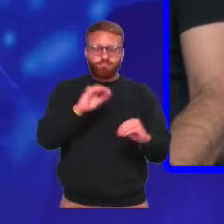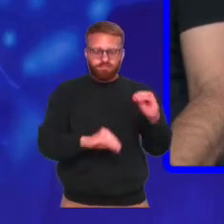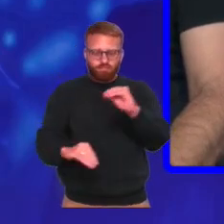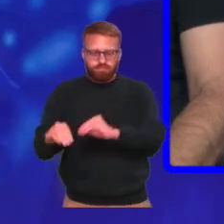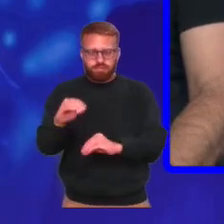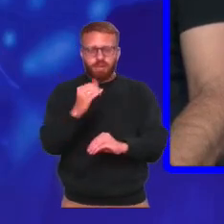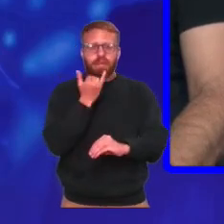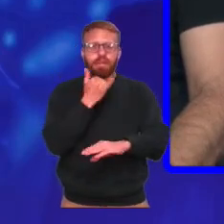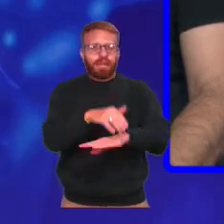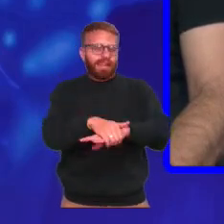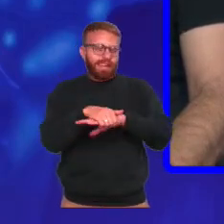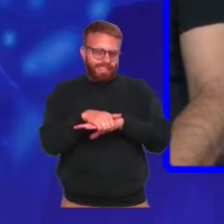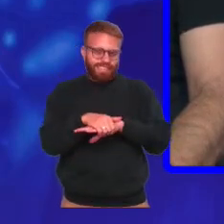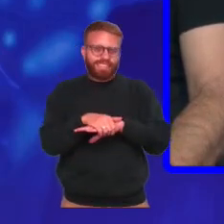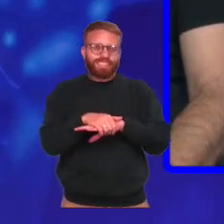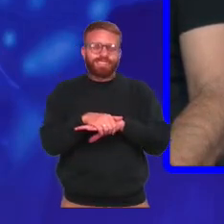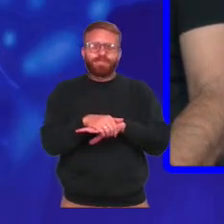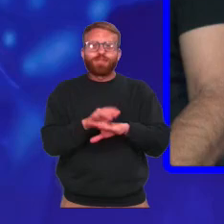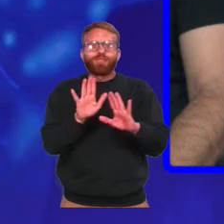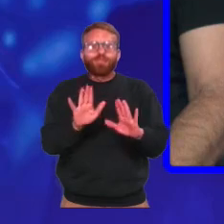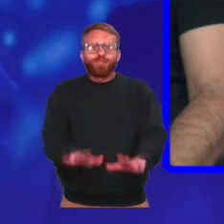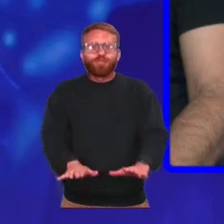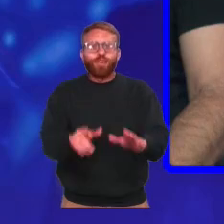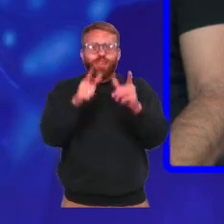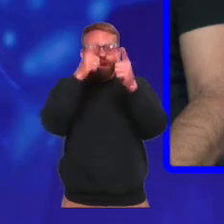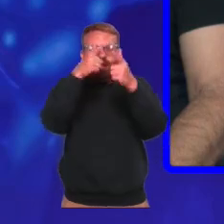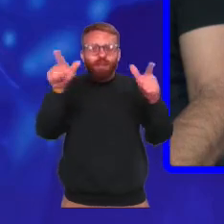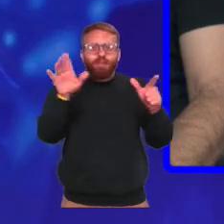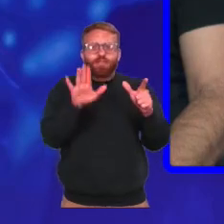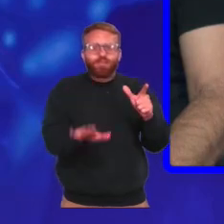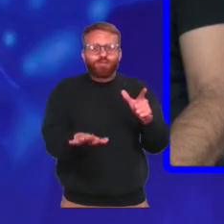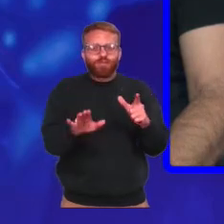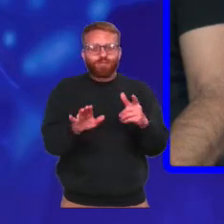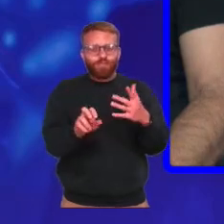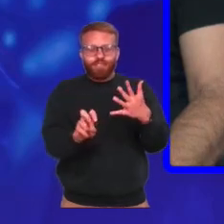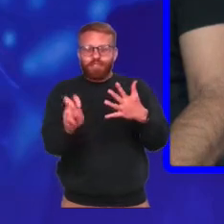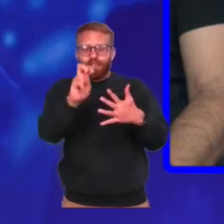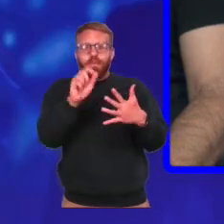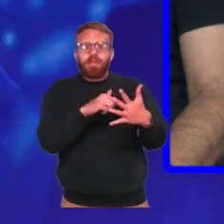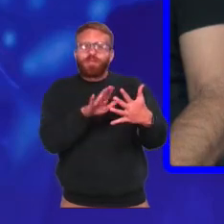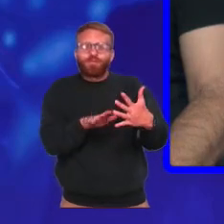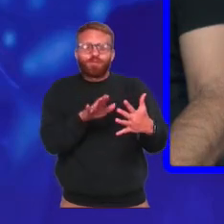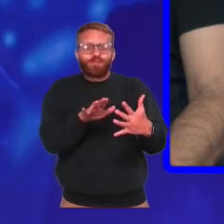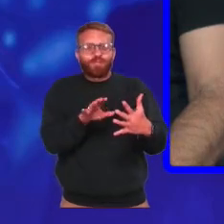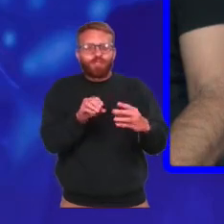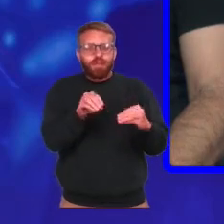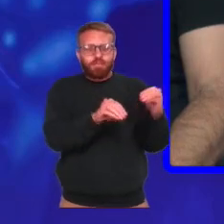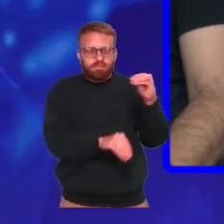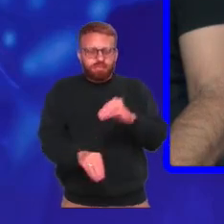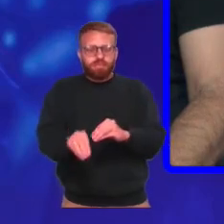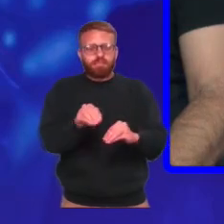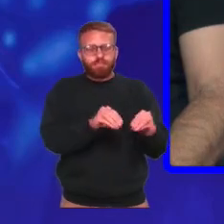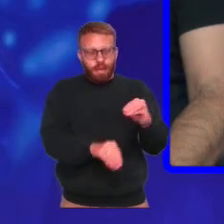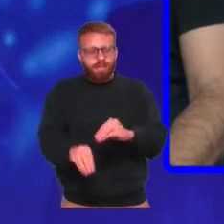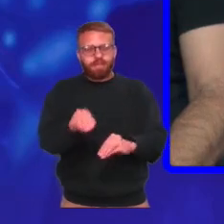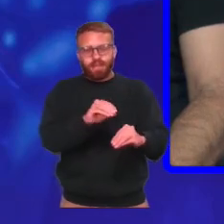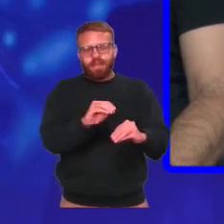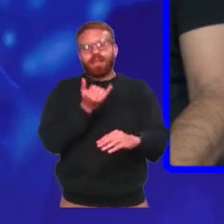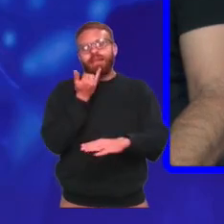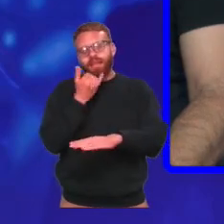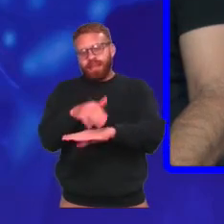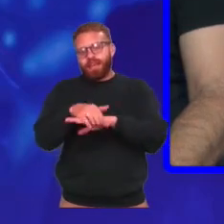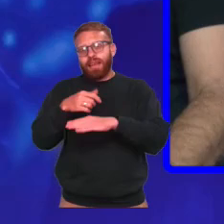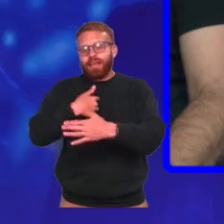of our levels, for example. So we do that, have English as a source of check for the